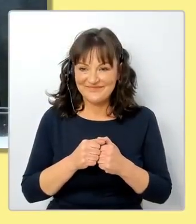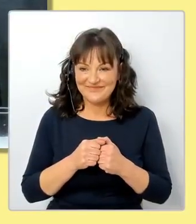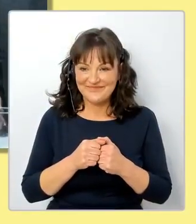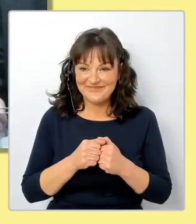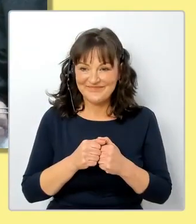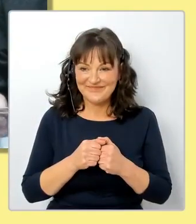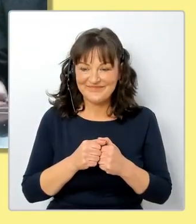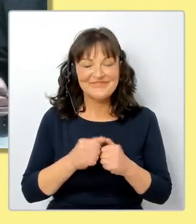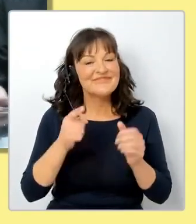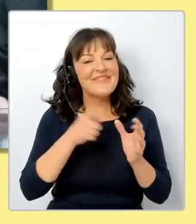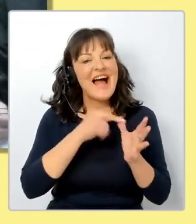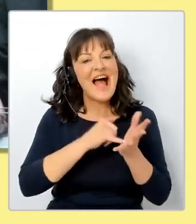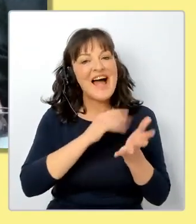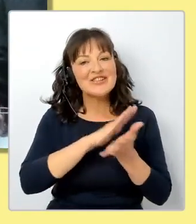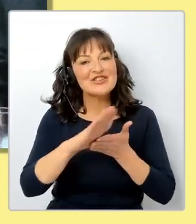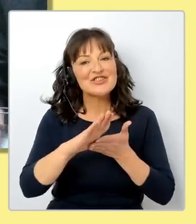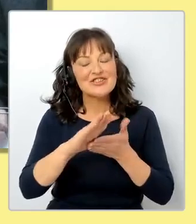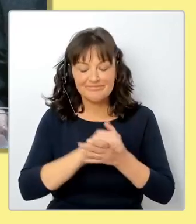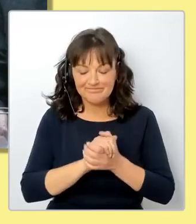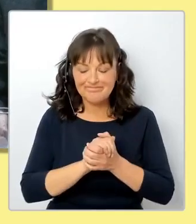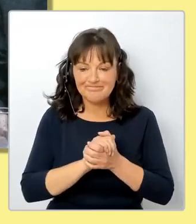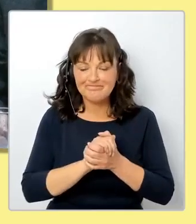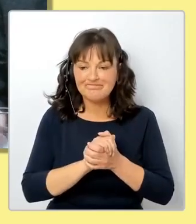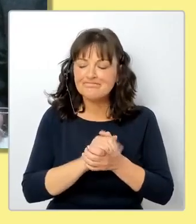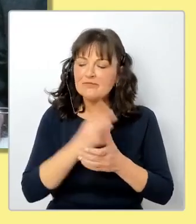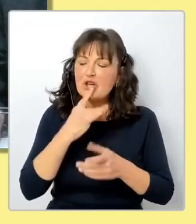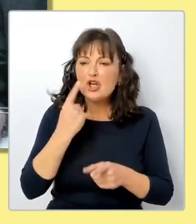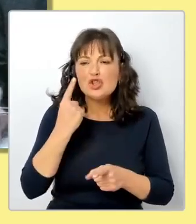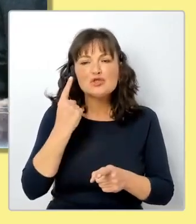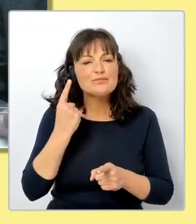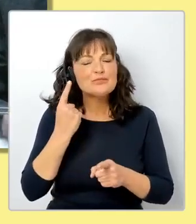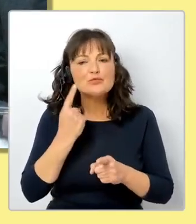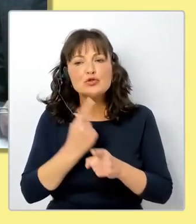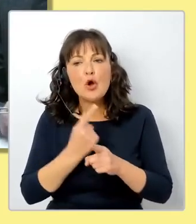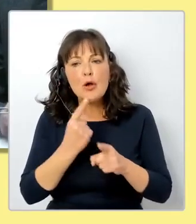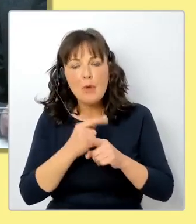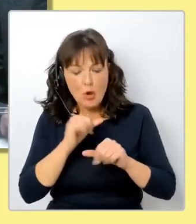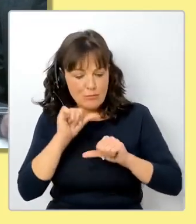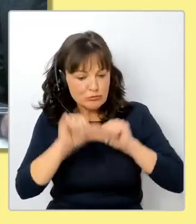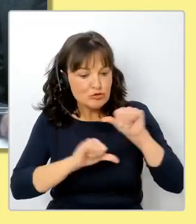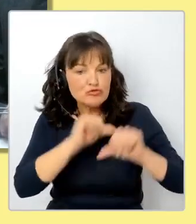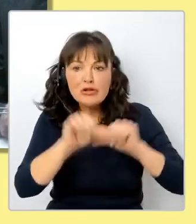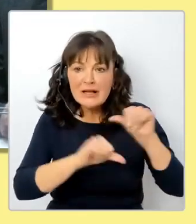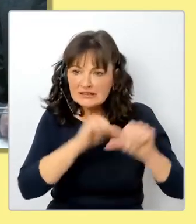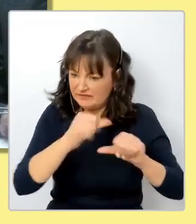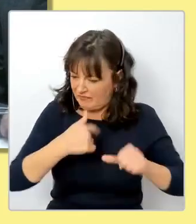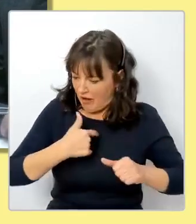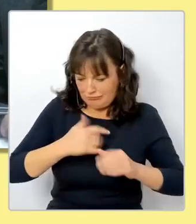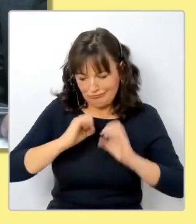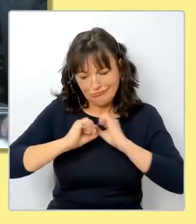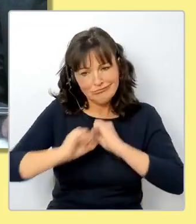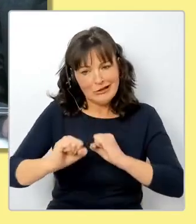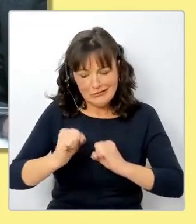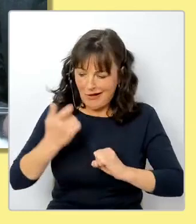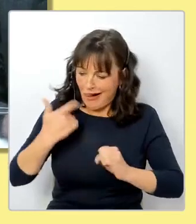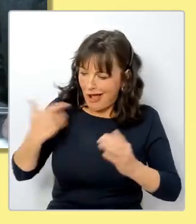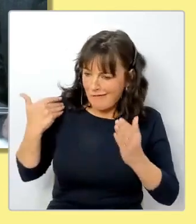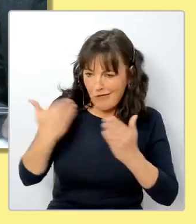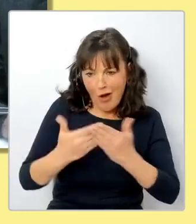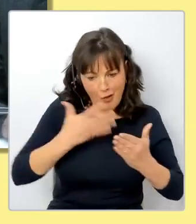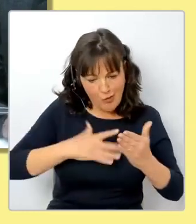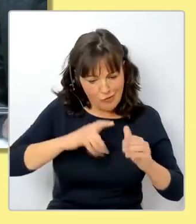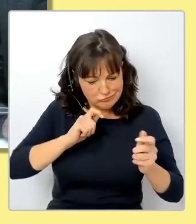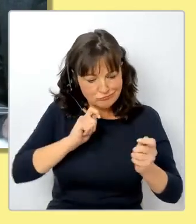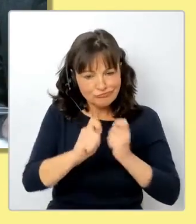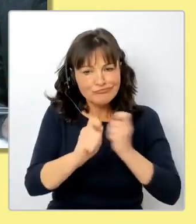Ash. Yeah, so on the progressive, I am a committed lifelong progressive, so I've already been very clear and put that on